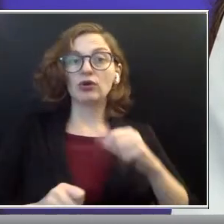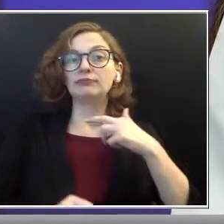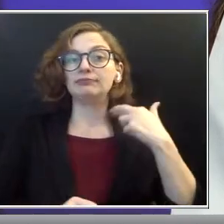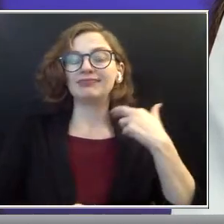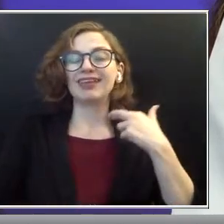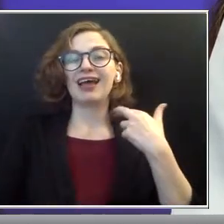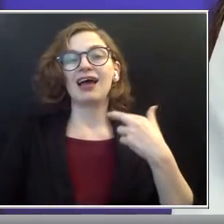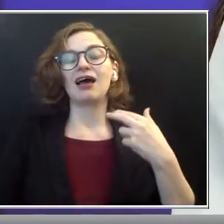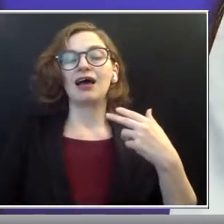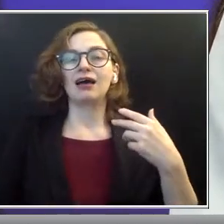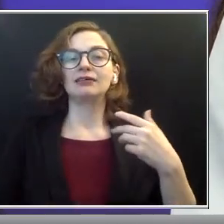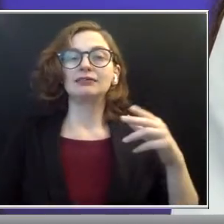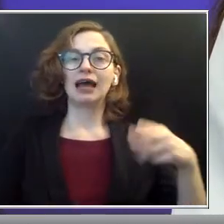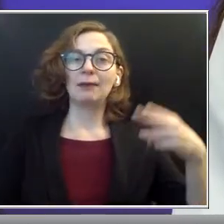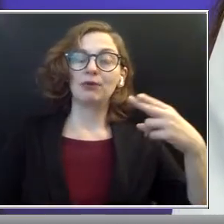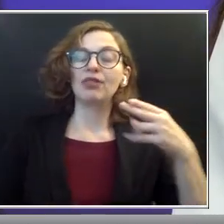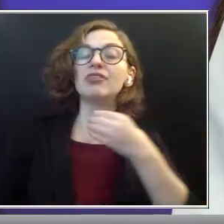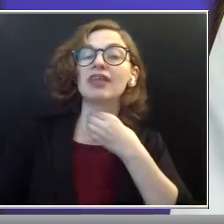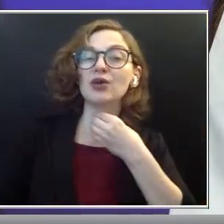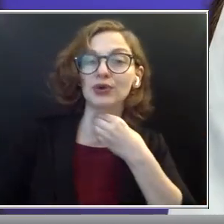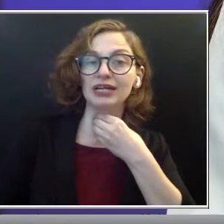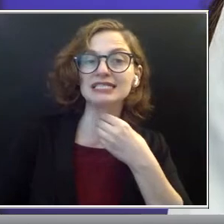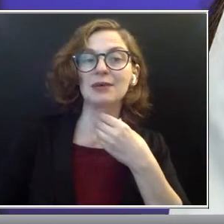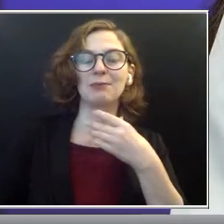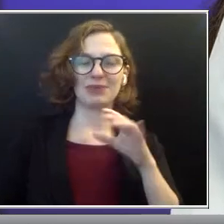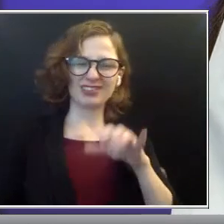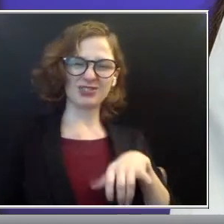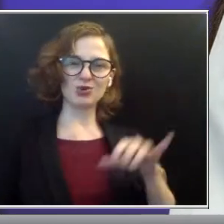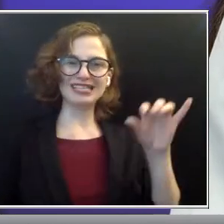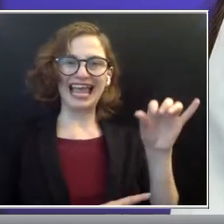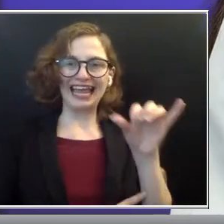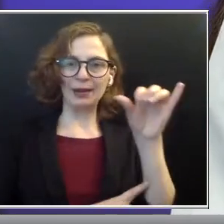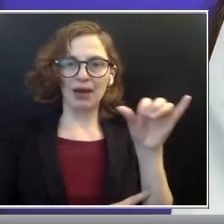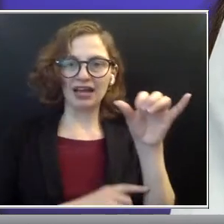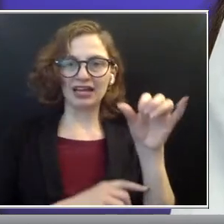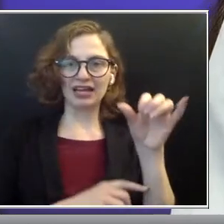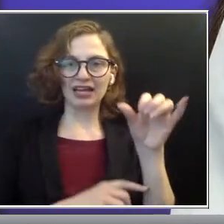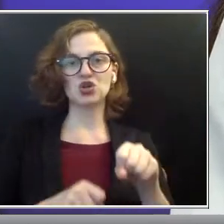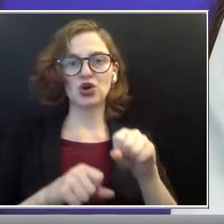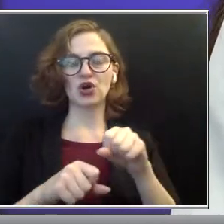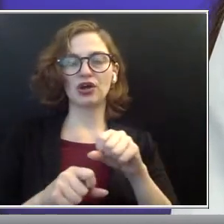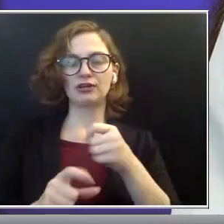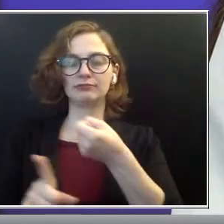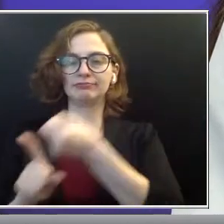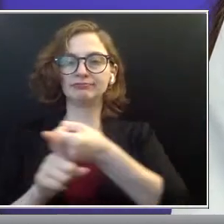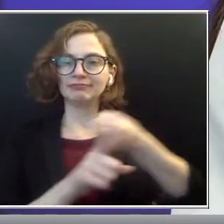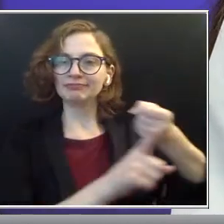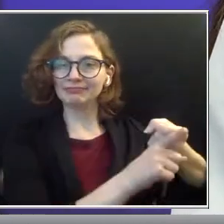thyroid gland can also cross the placenta and stimulate baby's thyroid gland. So we keep